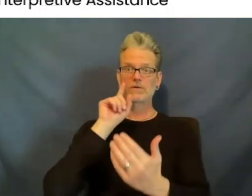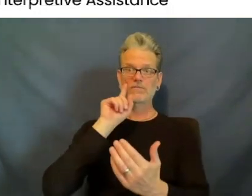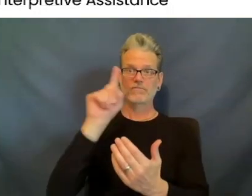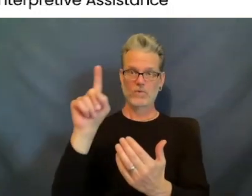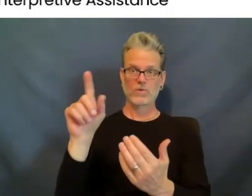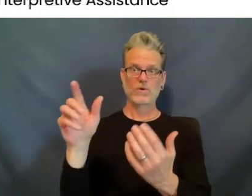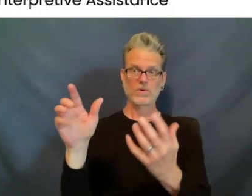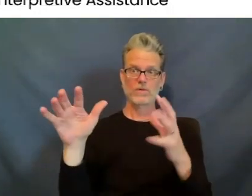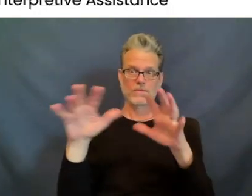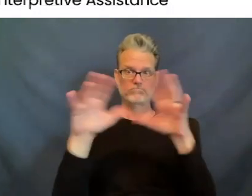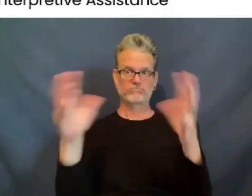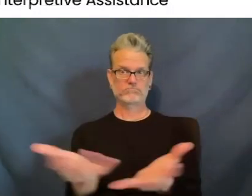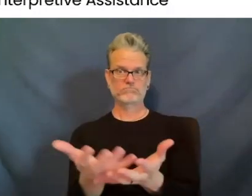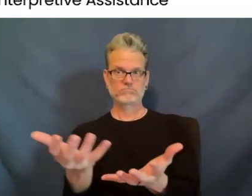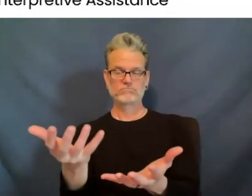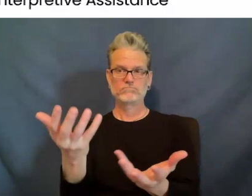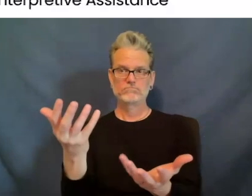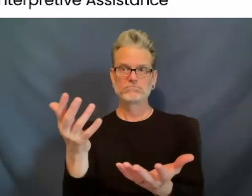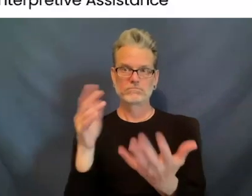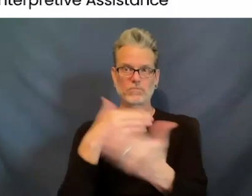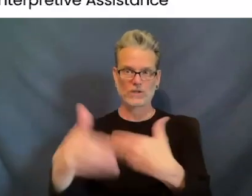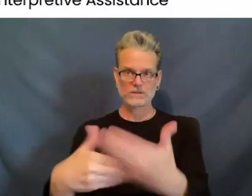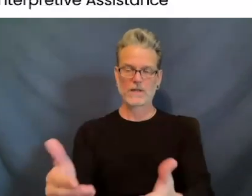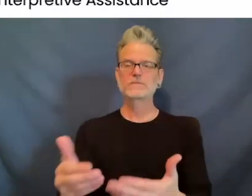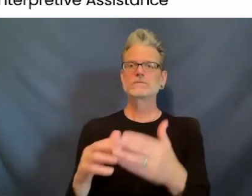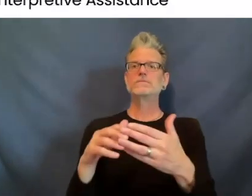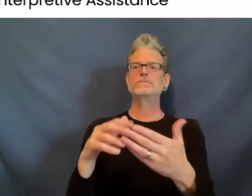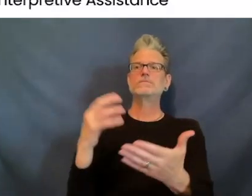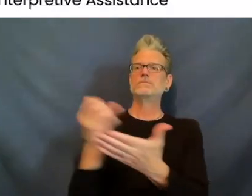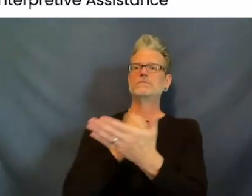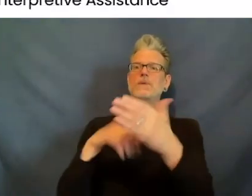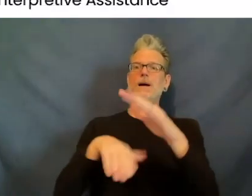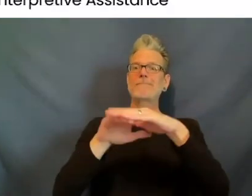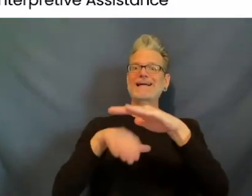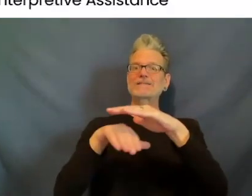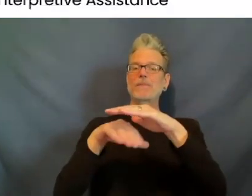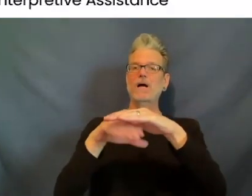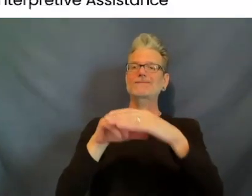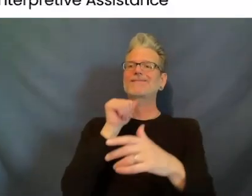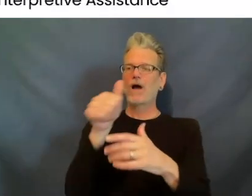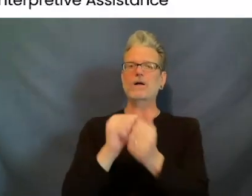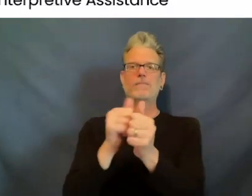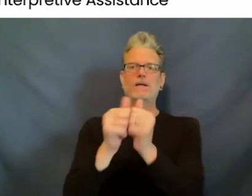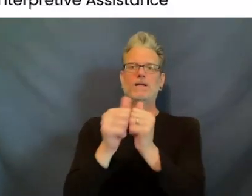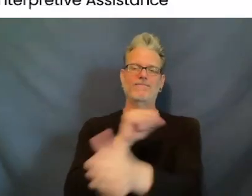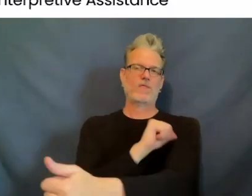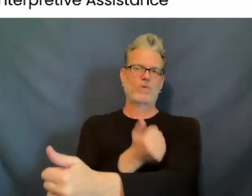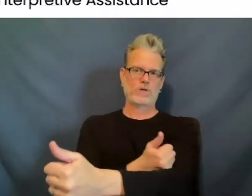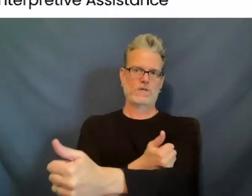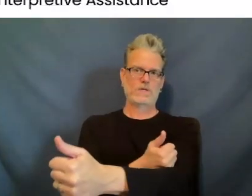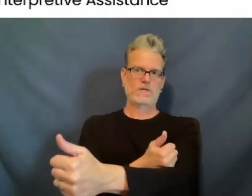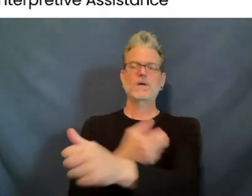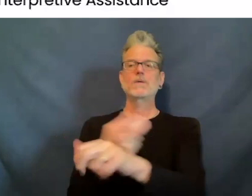process, maximize flexibility of Forest Service legislative of non-competitive authority while increasing the